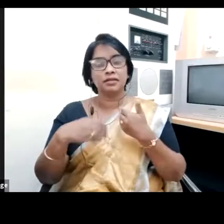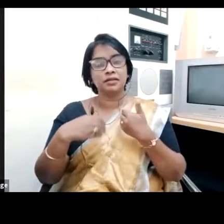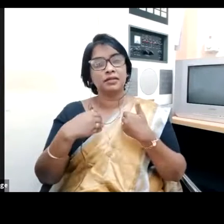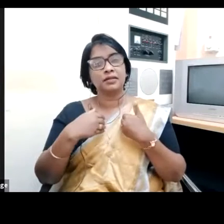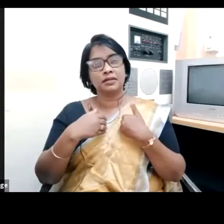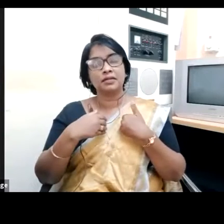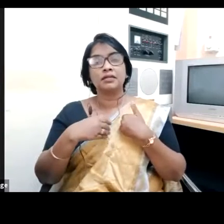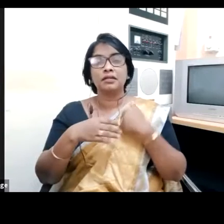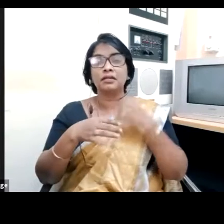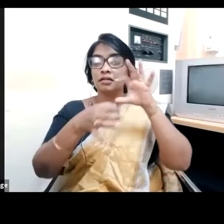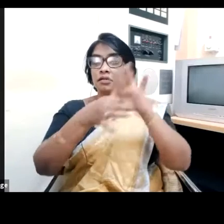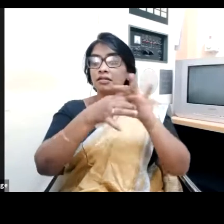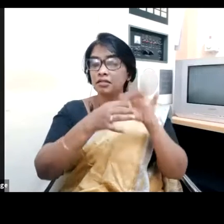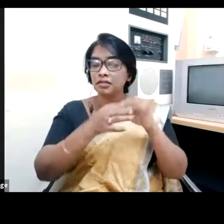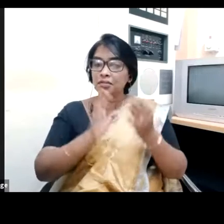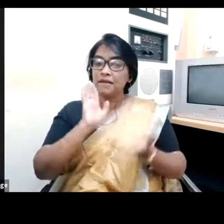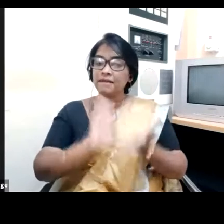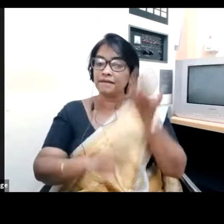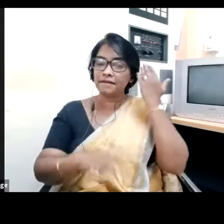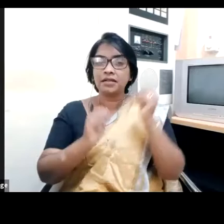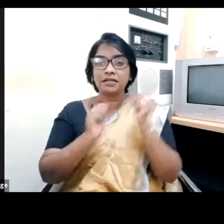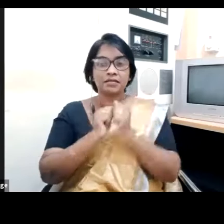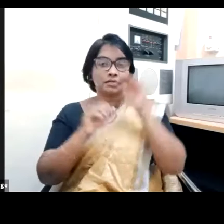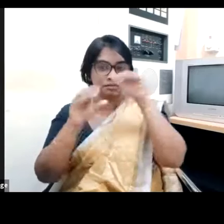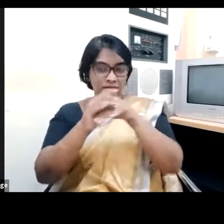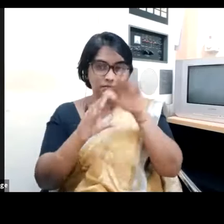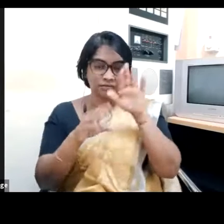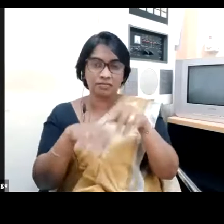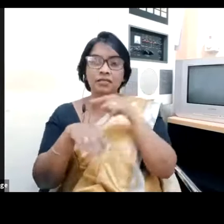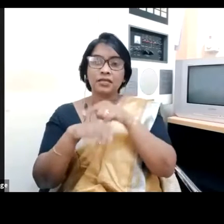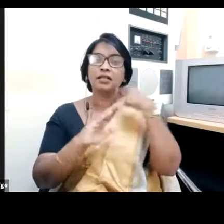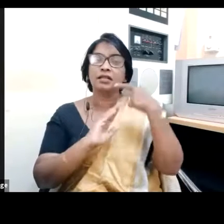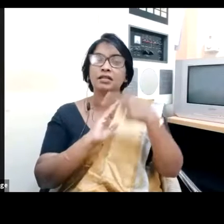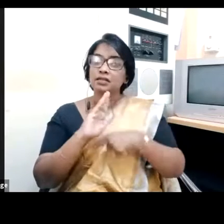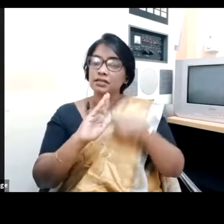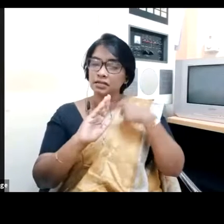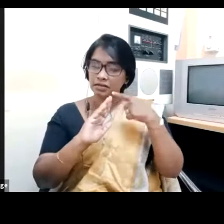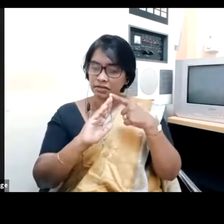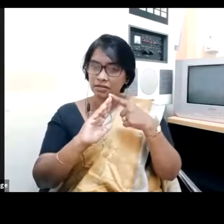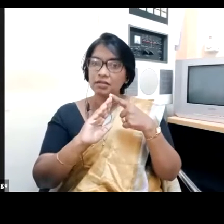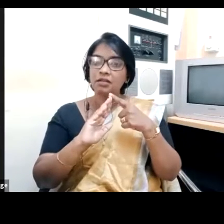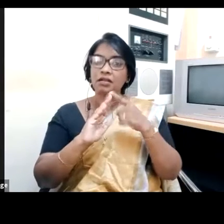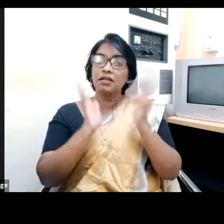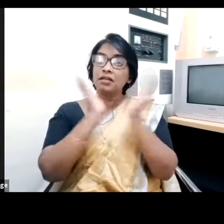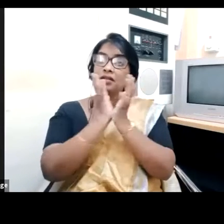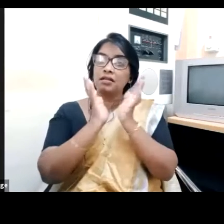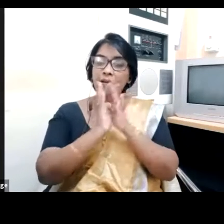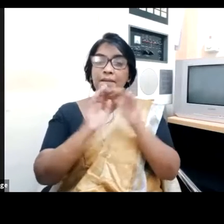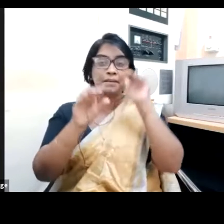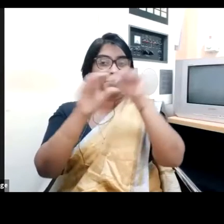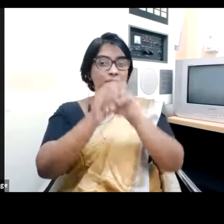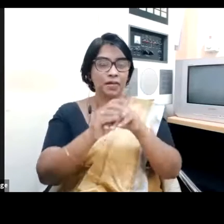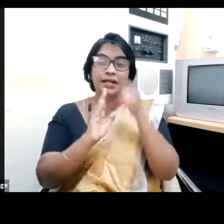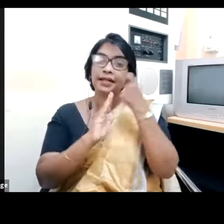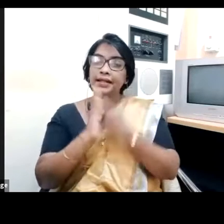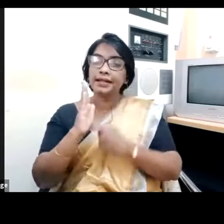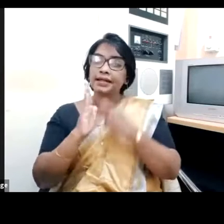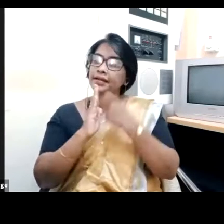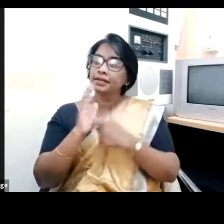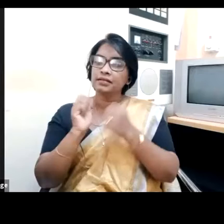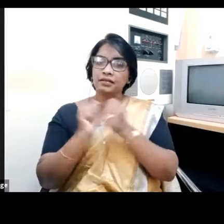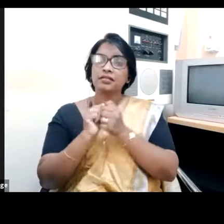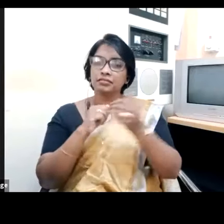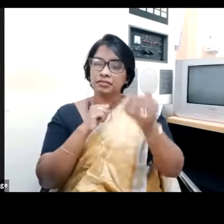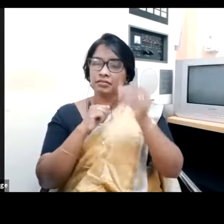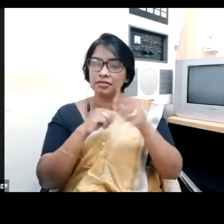forest ecosystem restoration. So that is a very positive sign. And we have an online